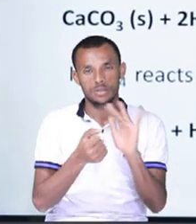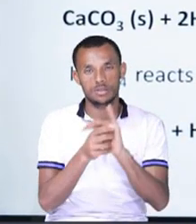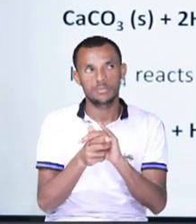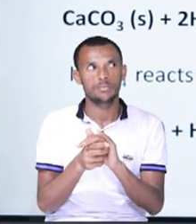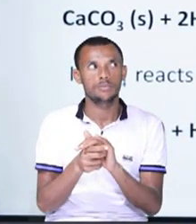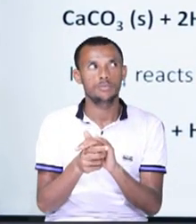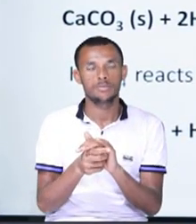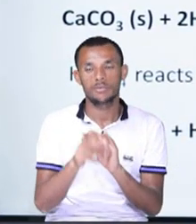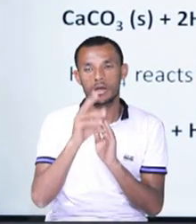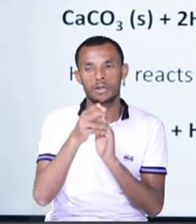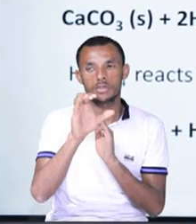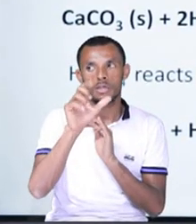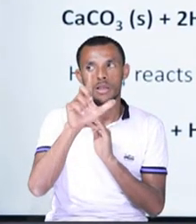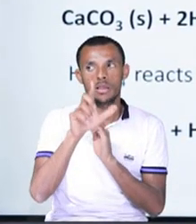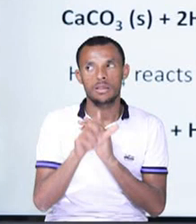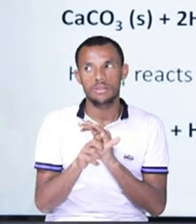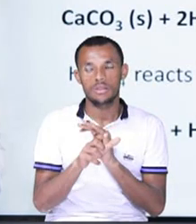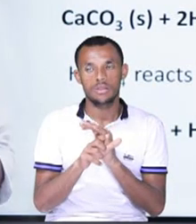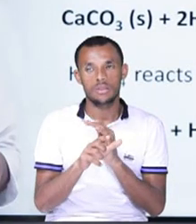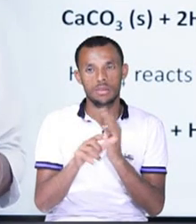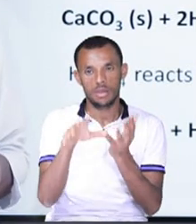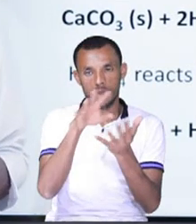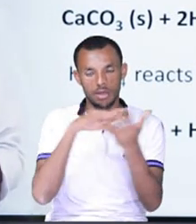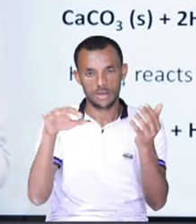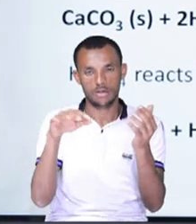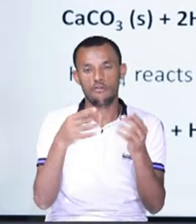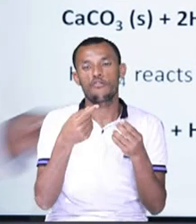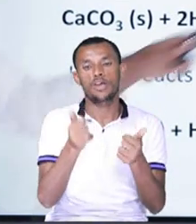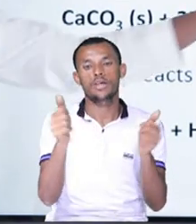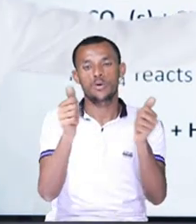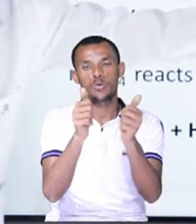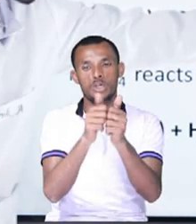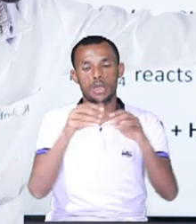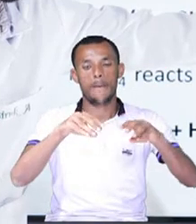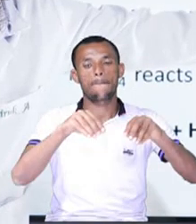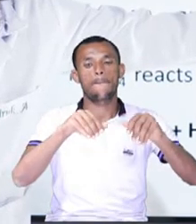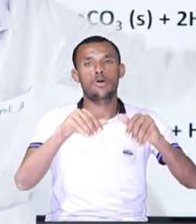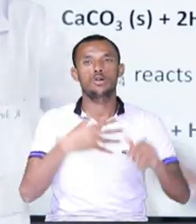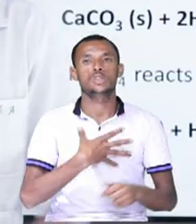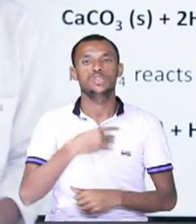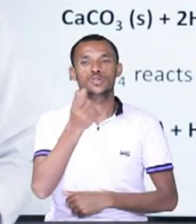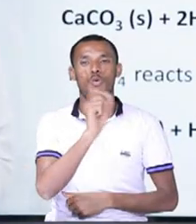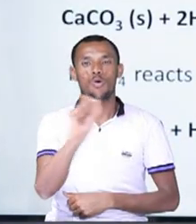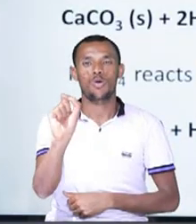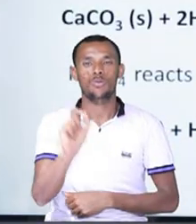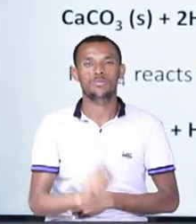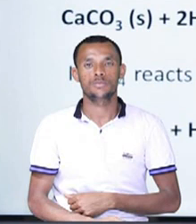Example, HCl reacts faster with powdered chalk. Look, chalk, you know